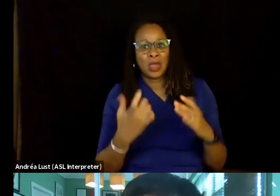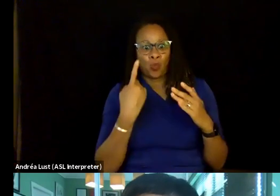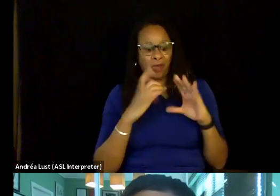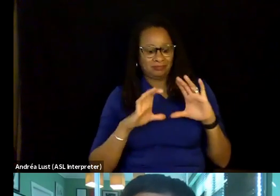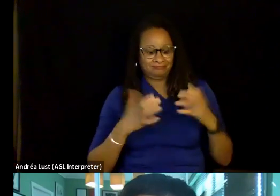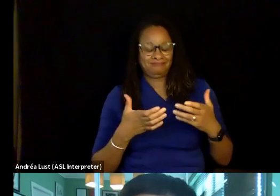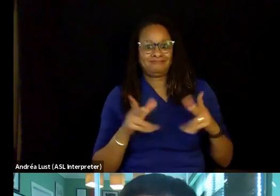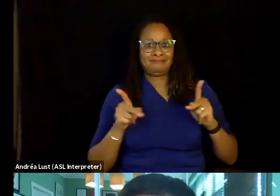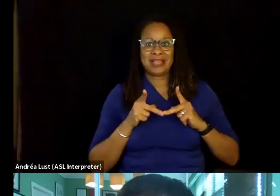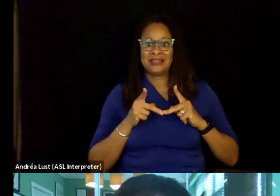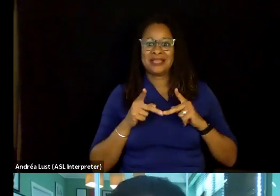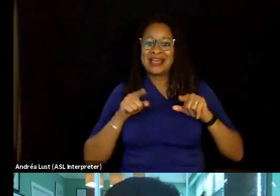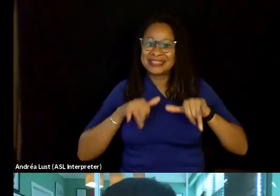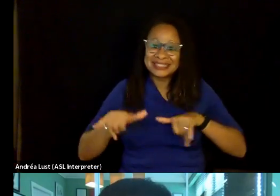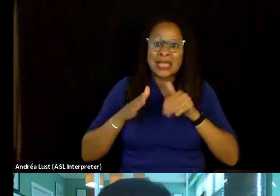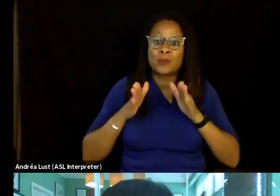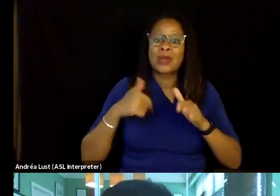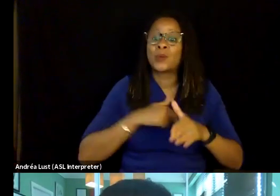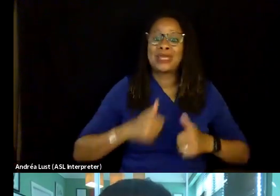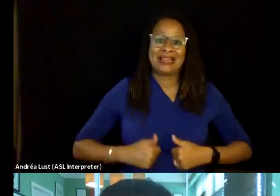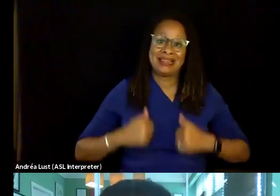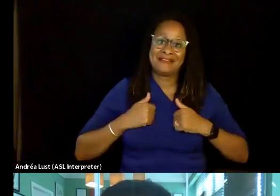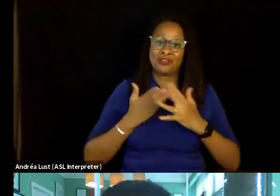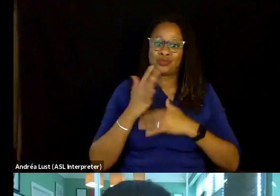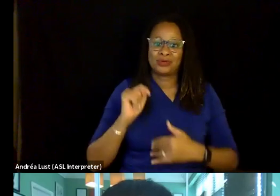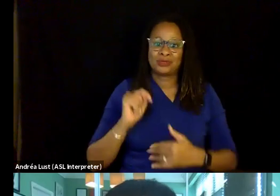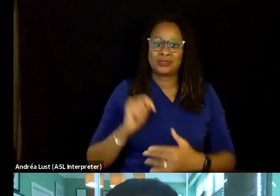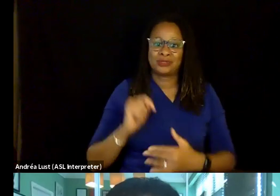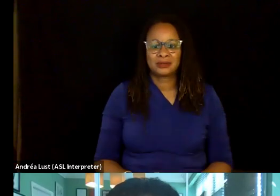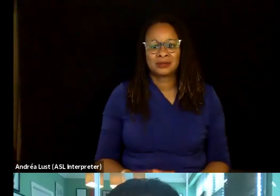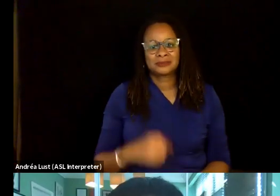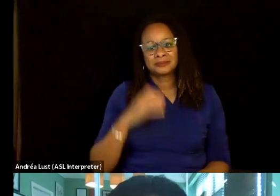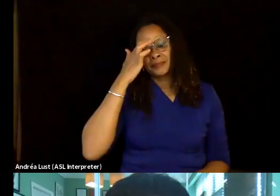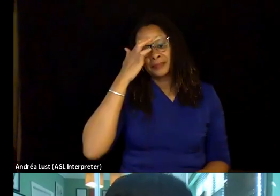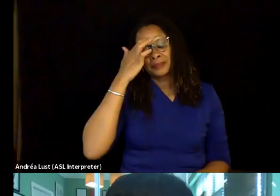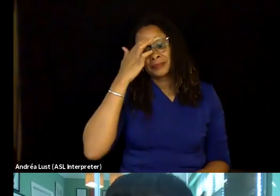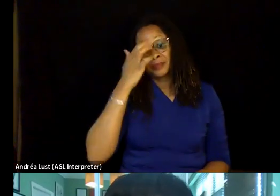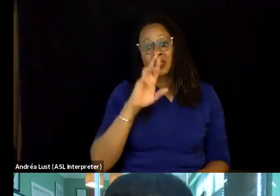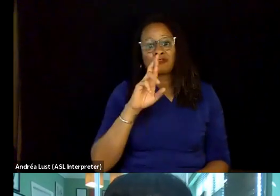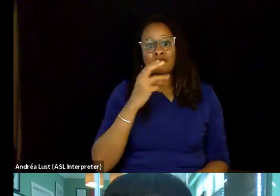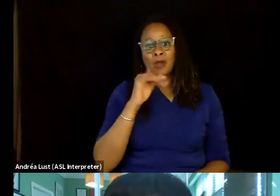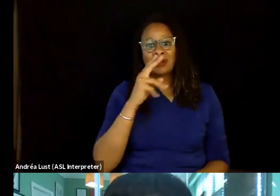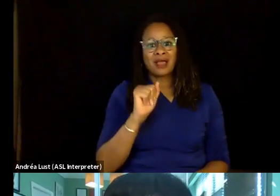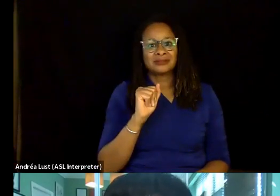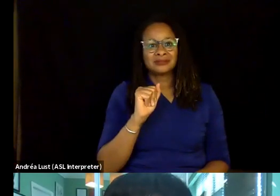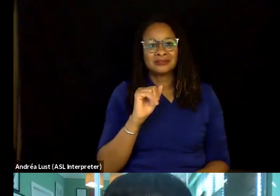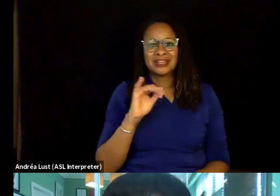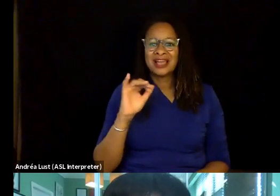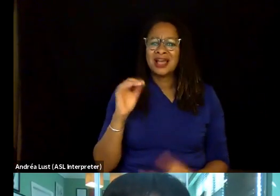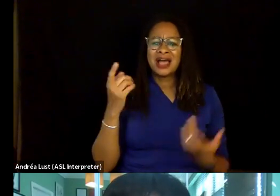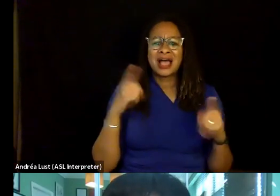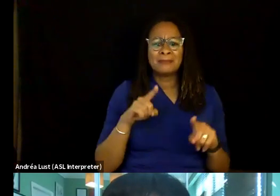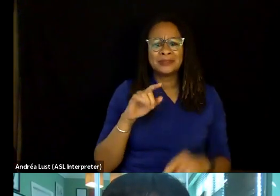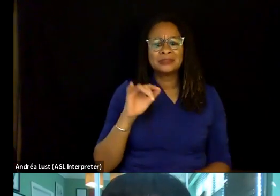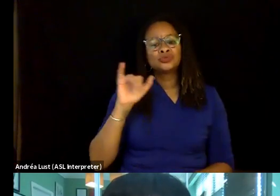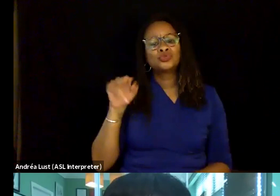way that we lived through it. Ramona, tell us what happened on June 12th. Because you did something